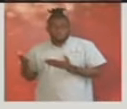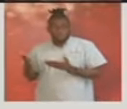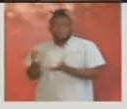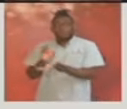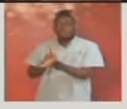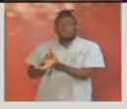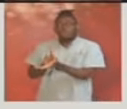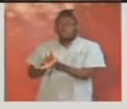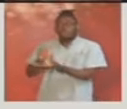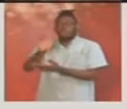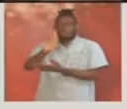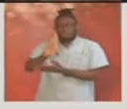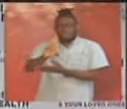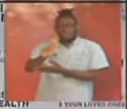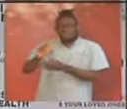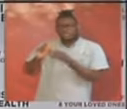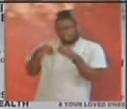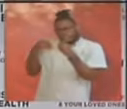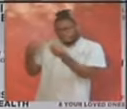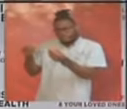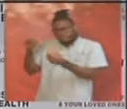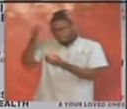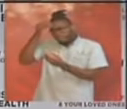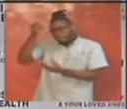present today's clinical update.